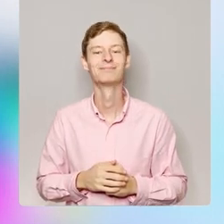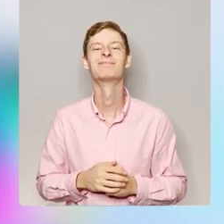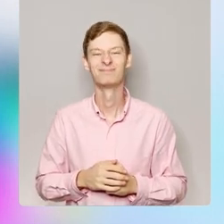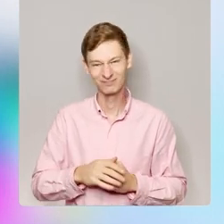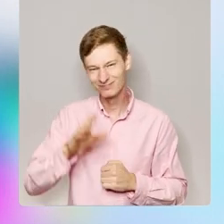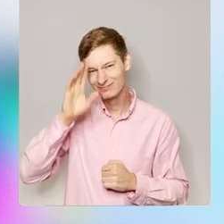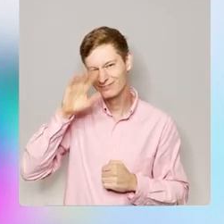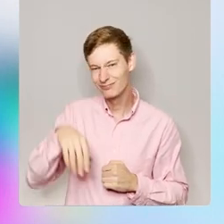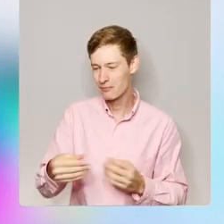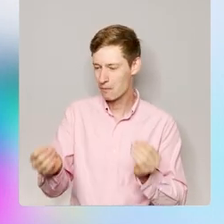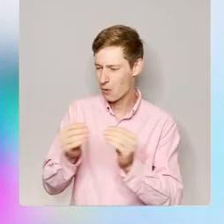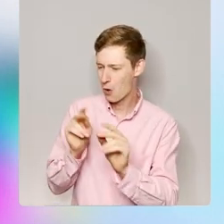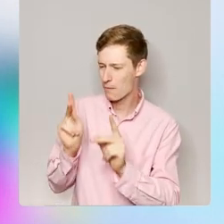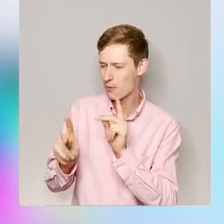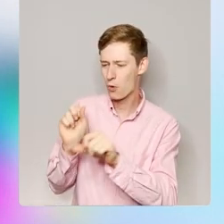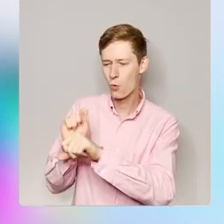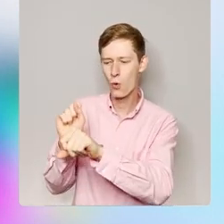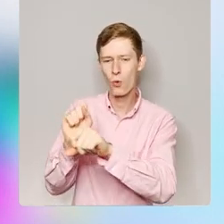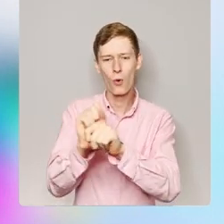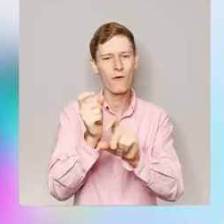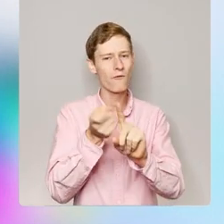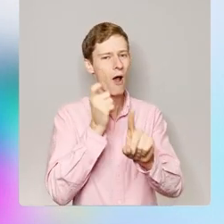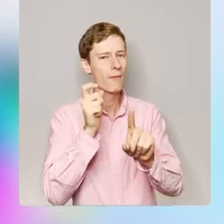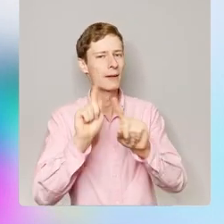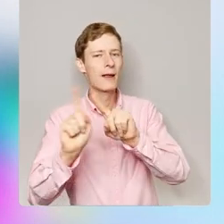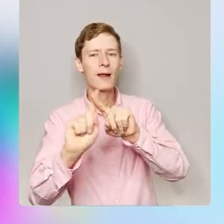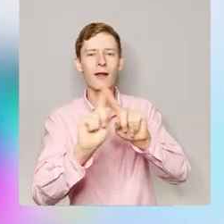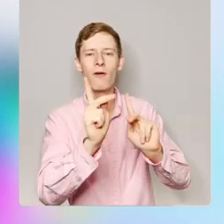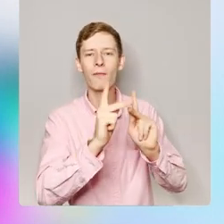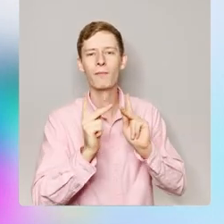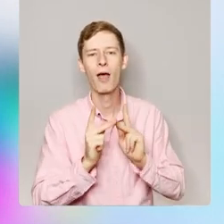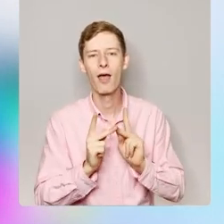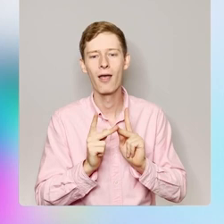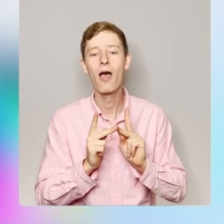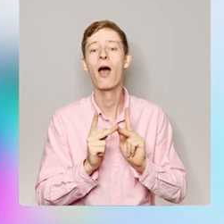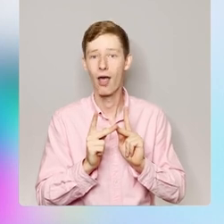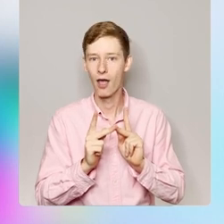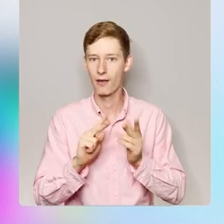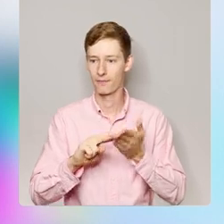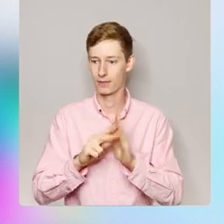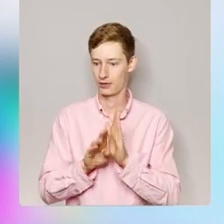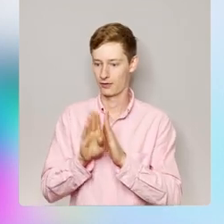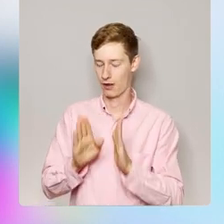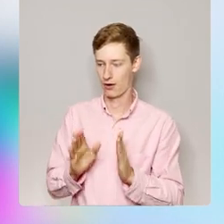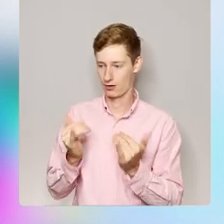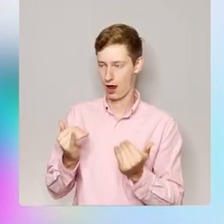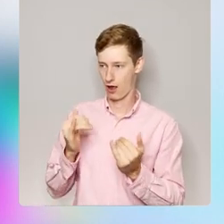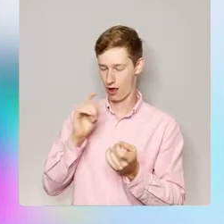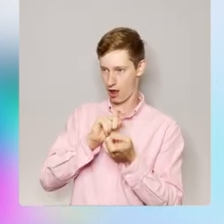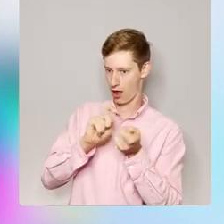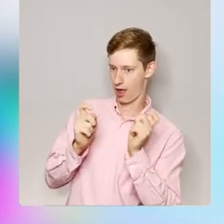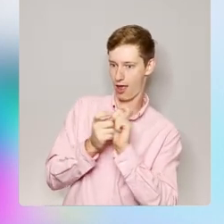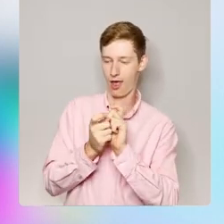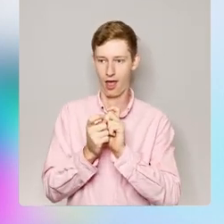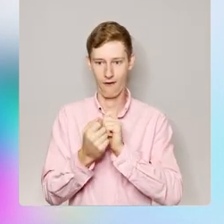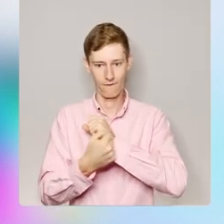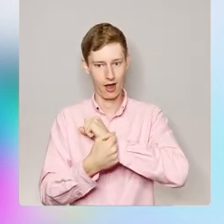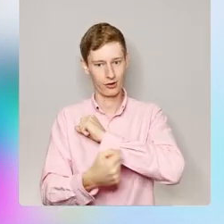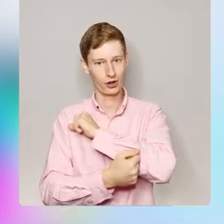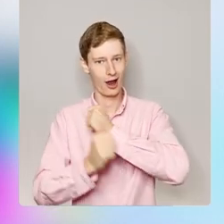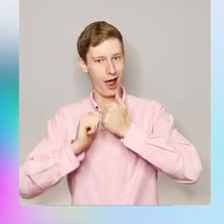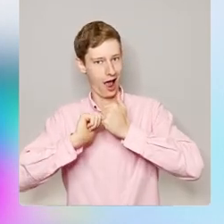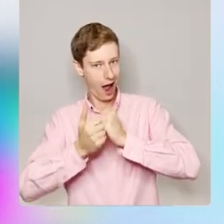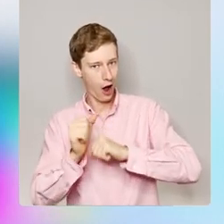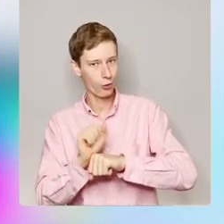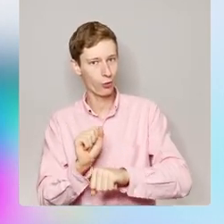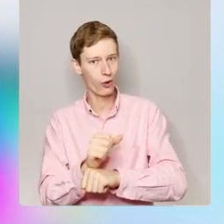Just as more people are working from different locations, developers are recreating the very foundations of how we work and collaborate